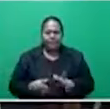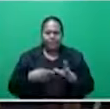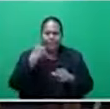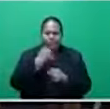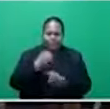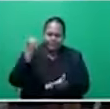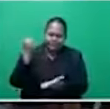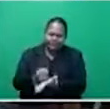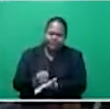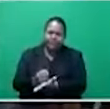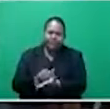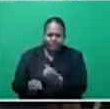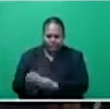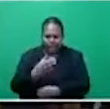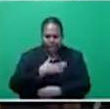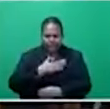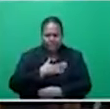22/7/2022. Mr. Speaker, sir.